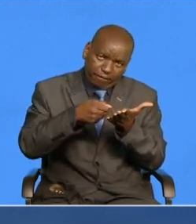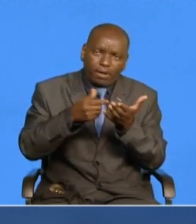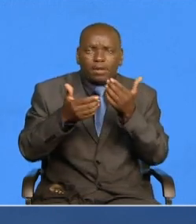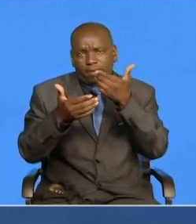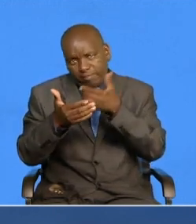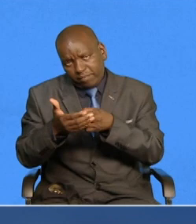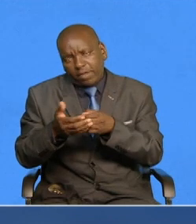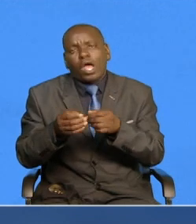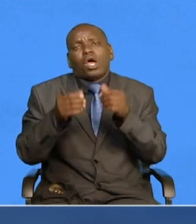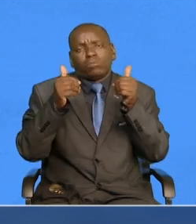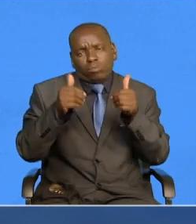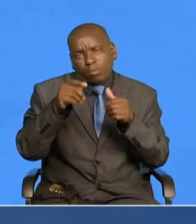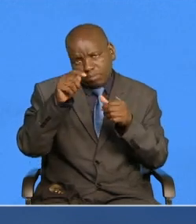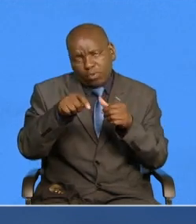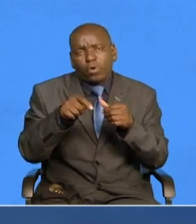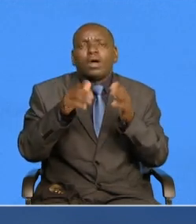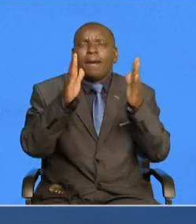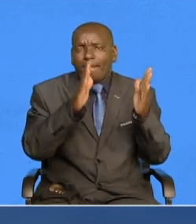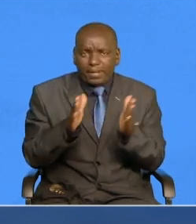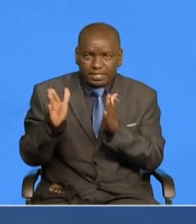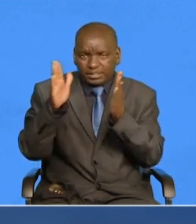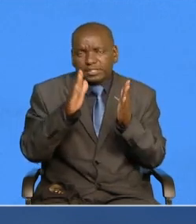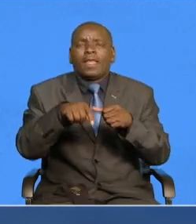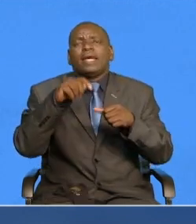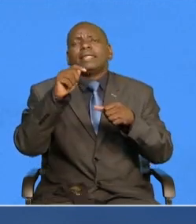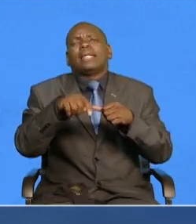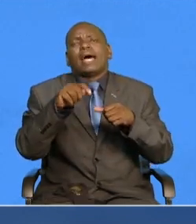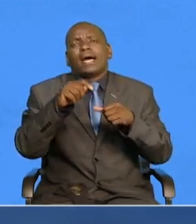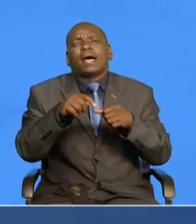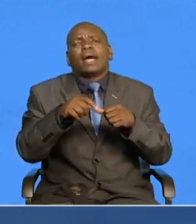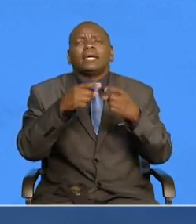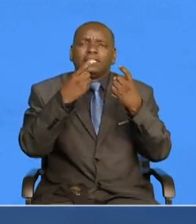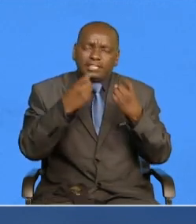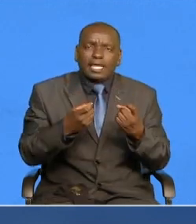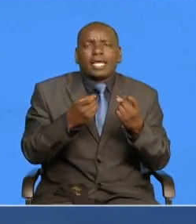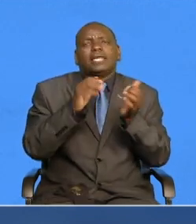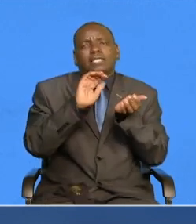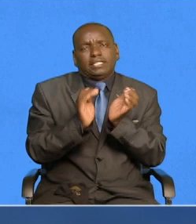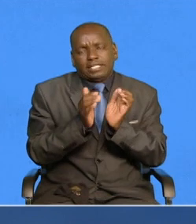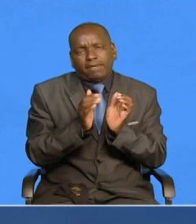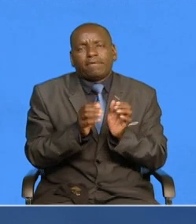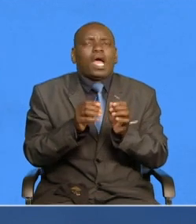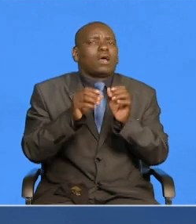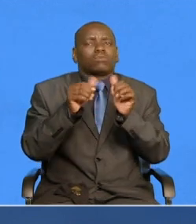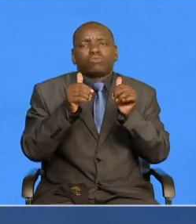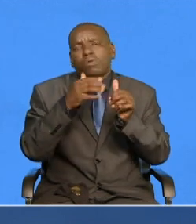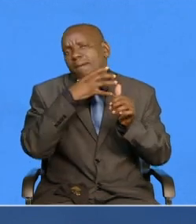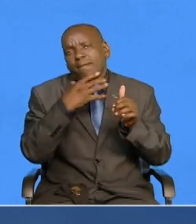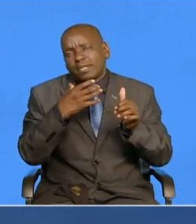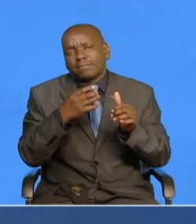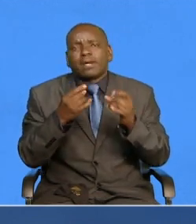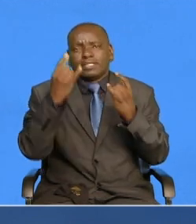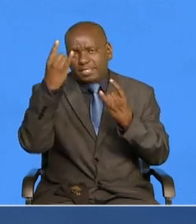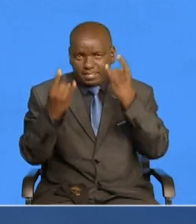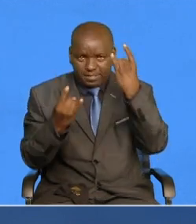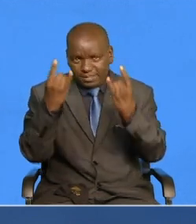an alcohol-based. These measures work. Do stay safe. Have a very Merry Christmas, and